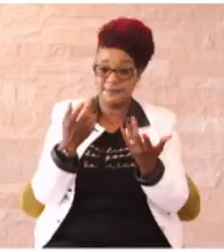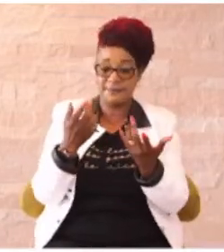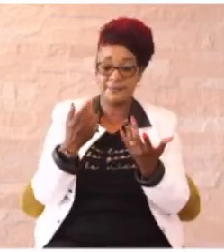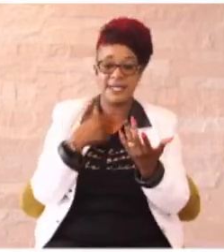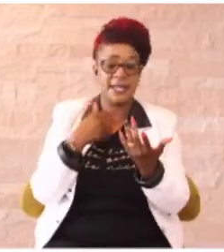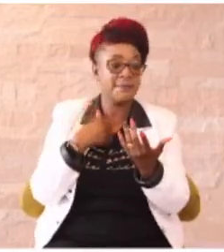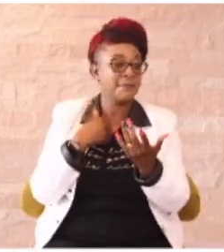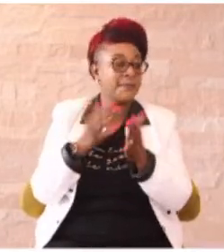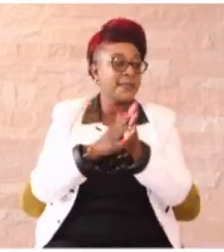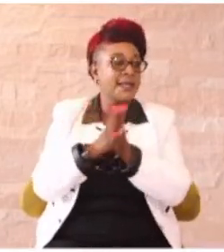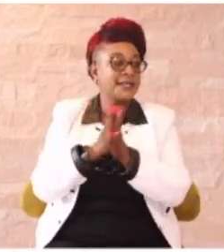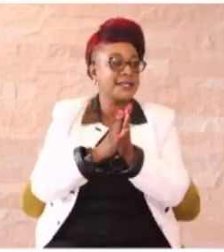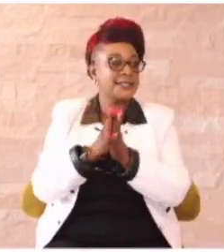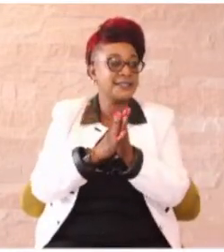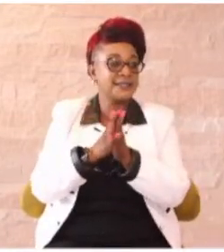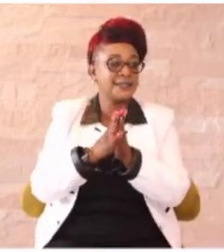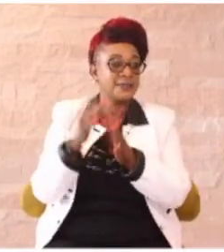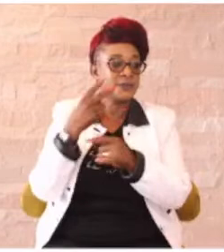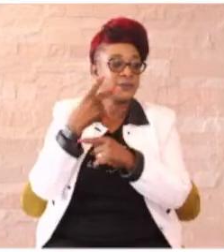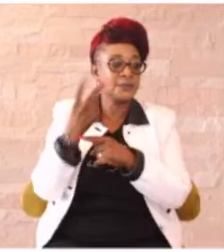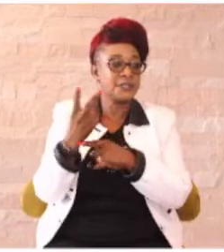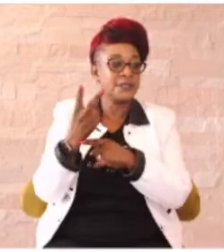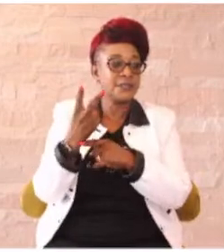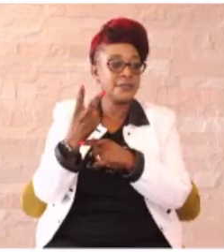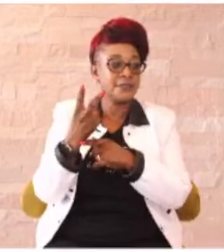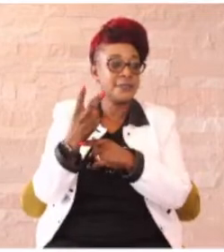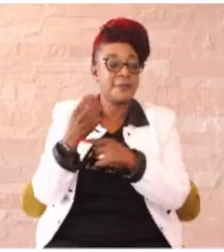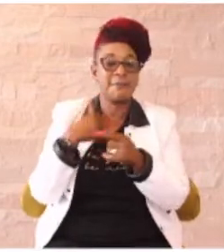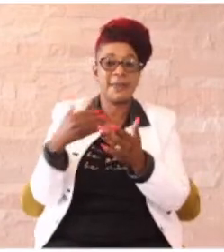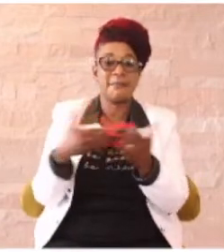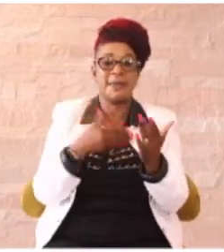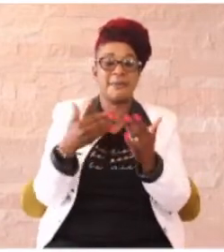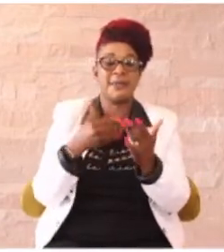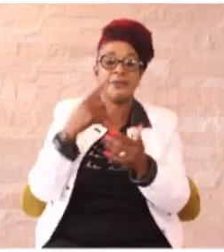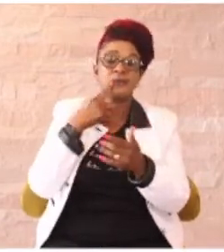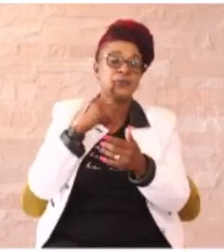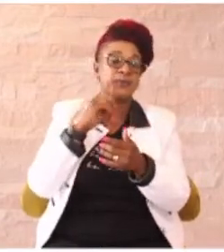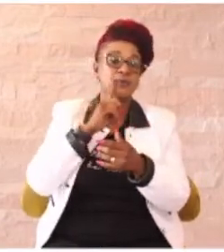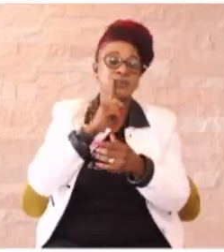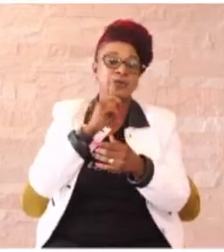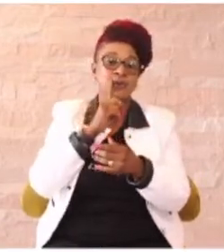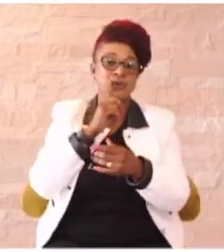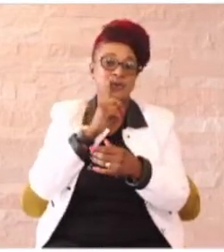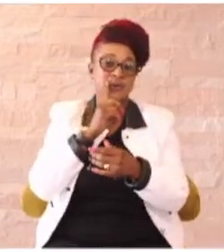excited to see my sons, my babies tomorrow, sorry.